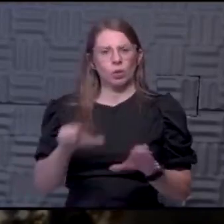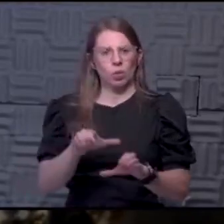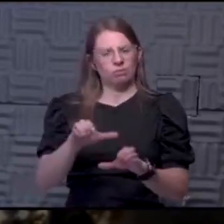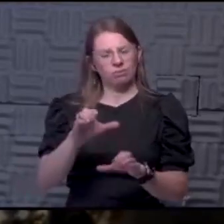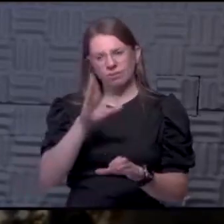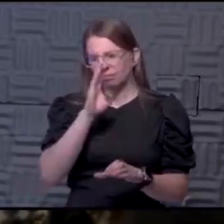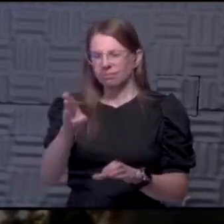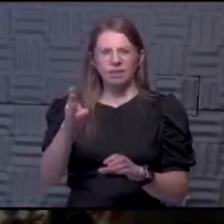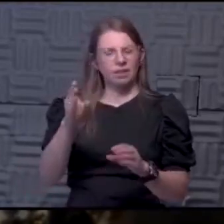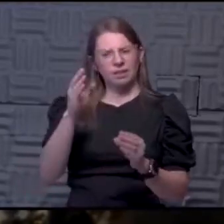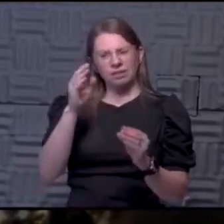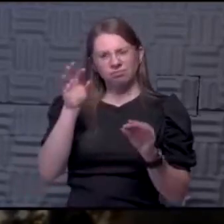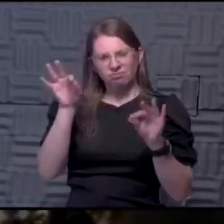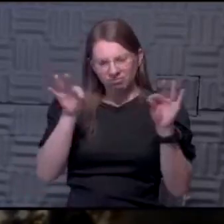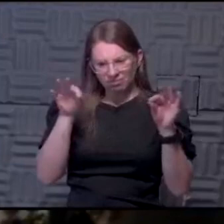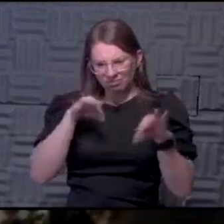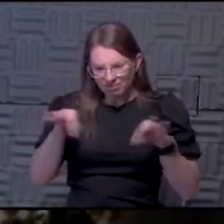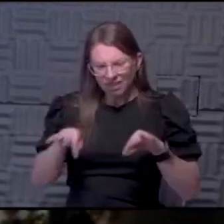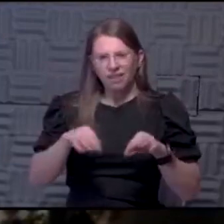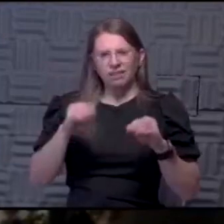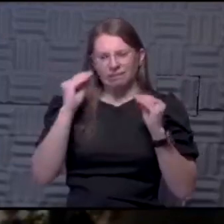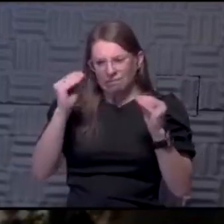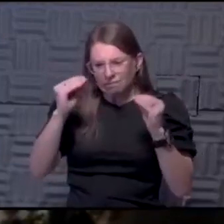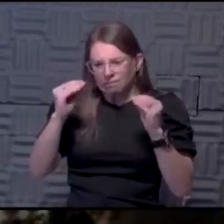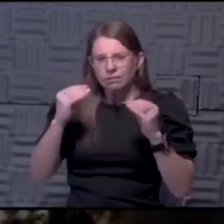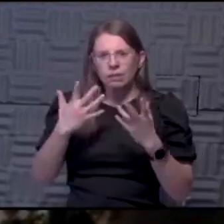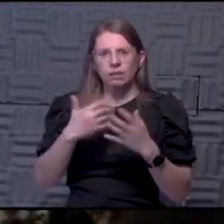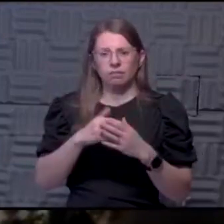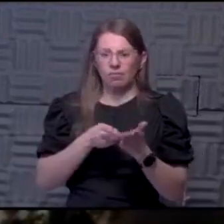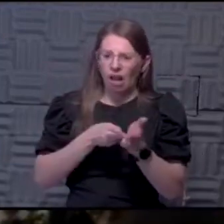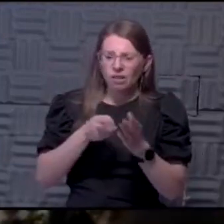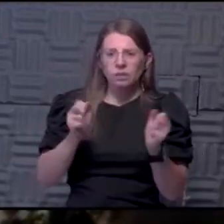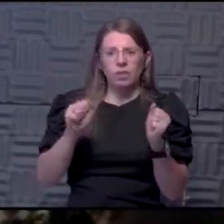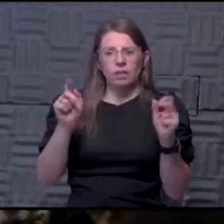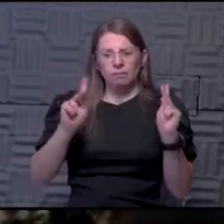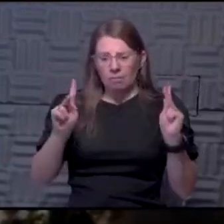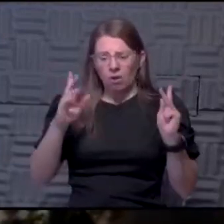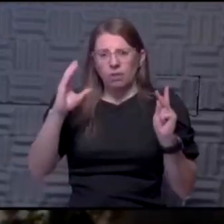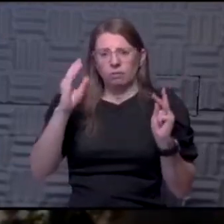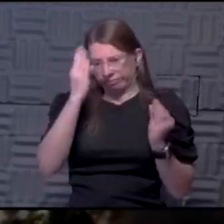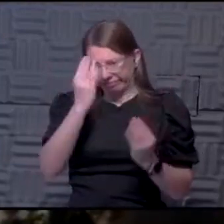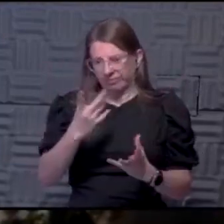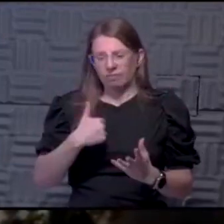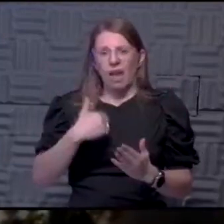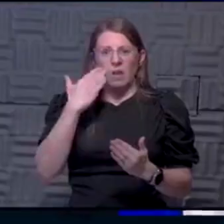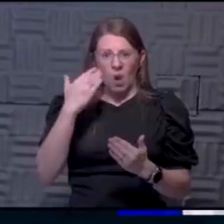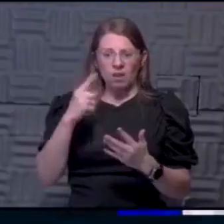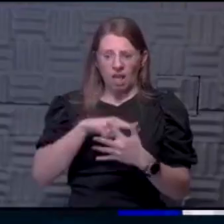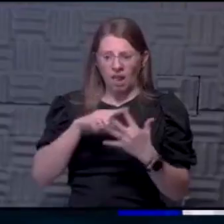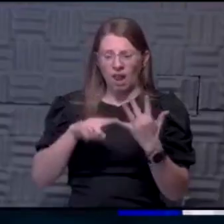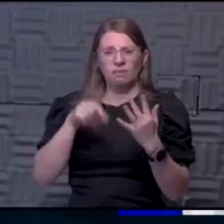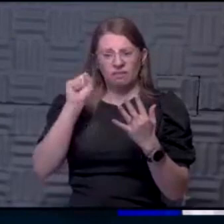educate the heck out of and be honest with people and tell them what we know.